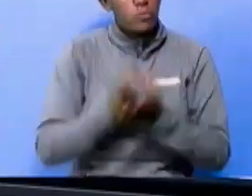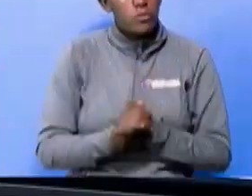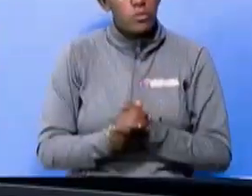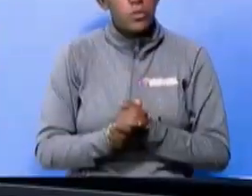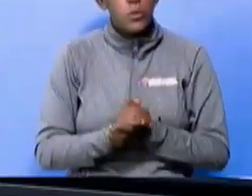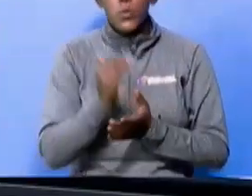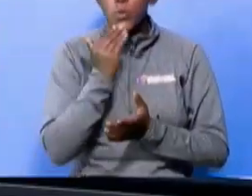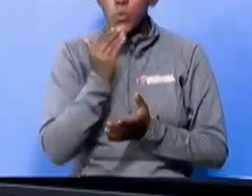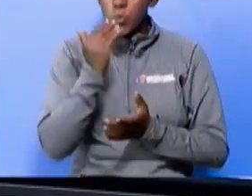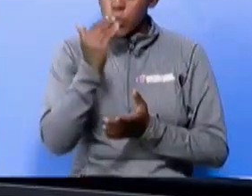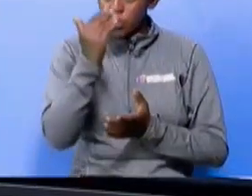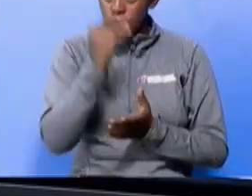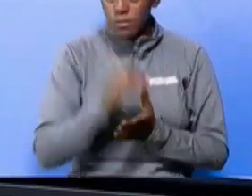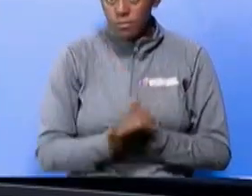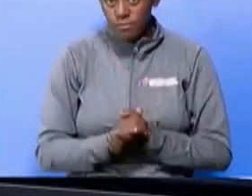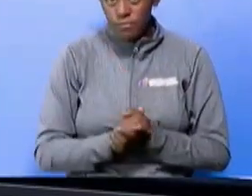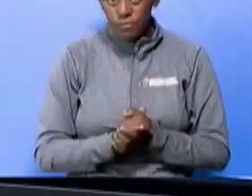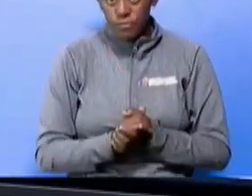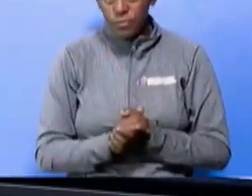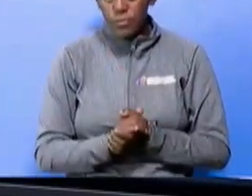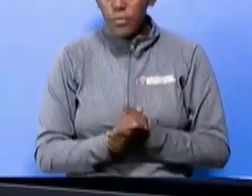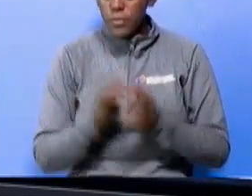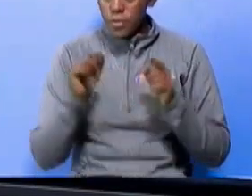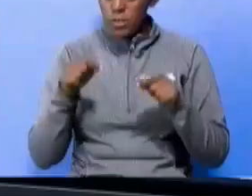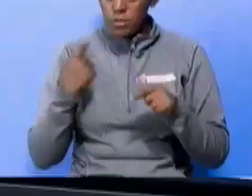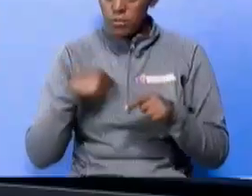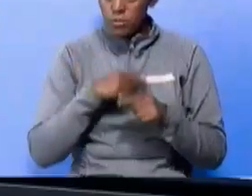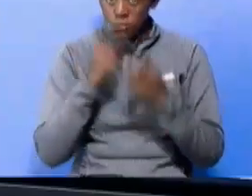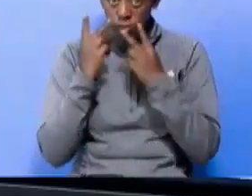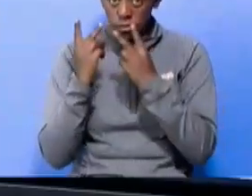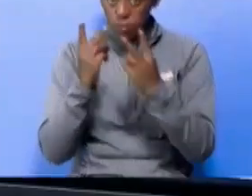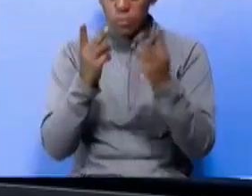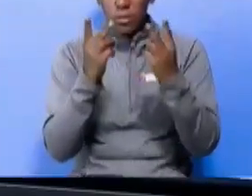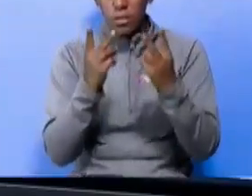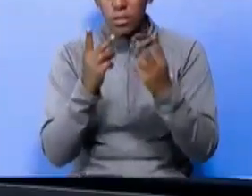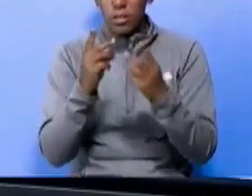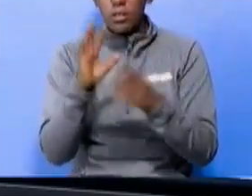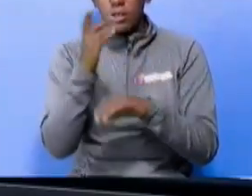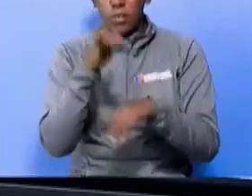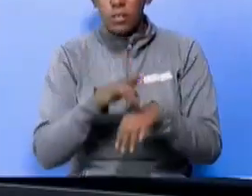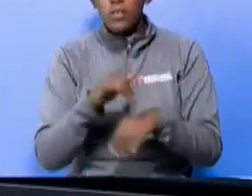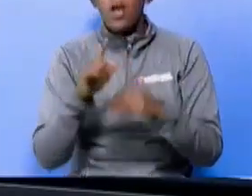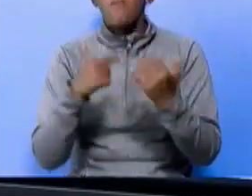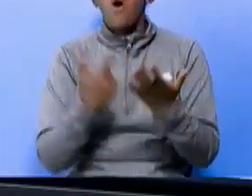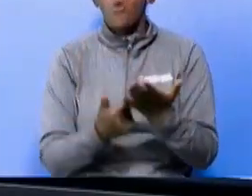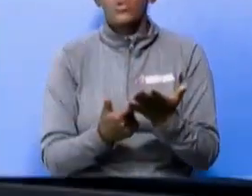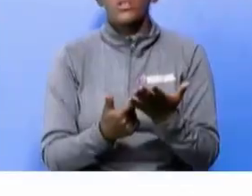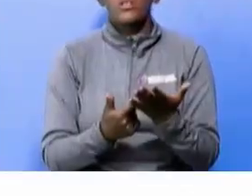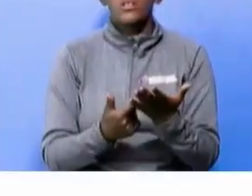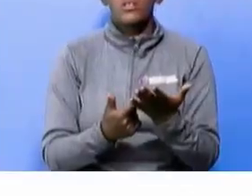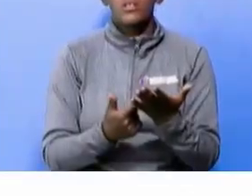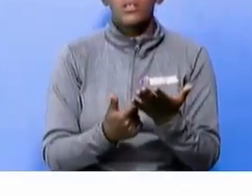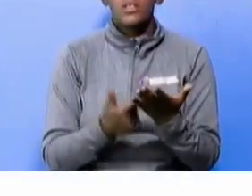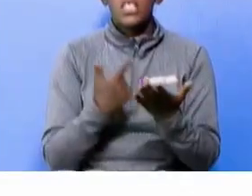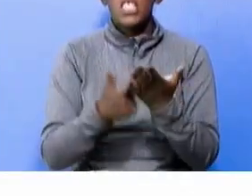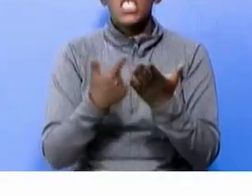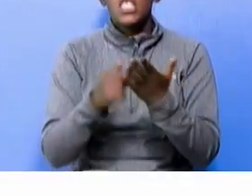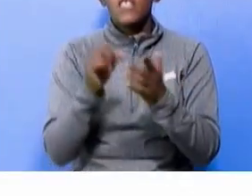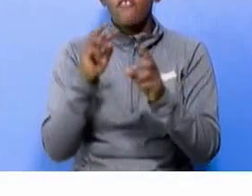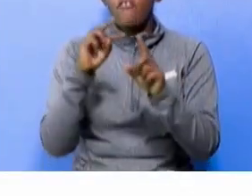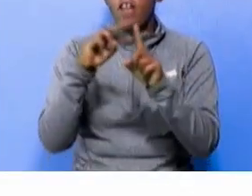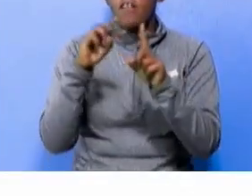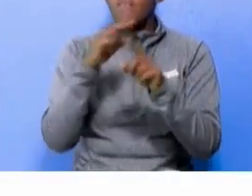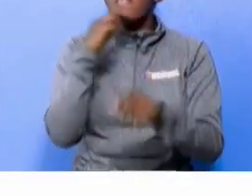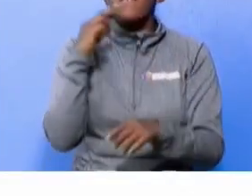Good. We are going to see kind of grammar about these verbs.